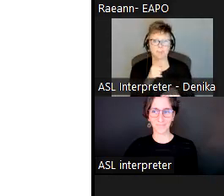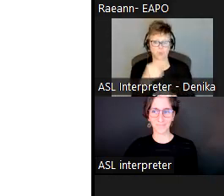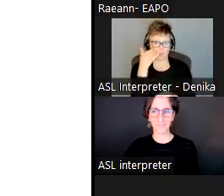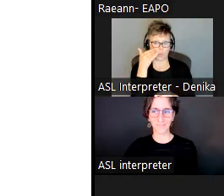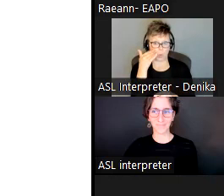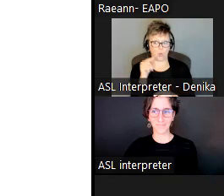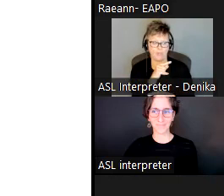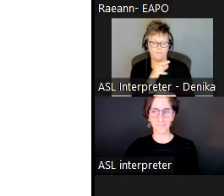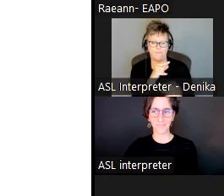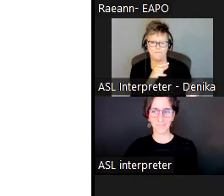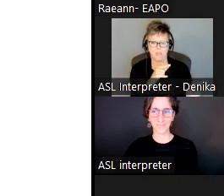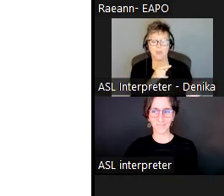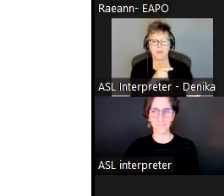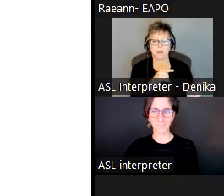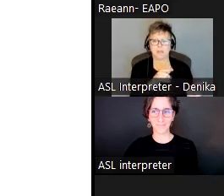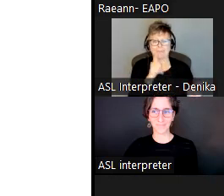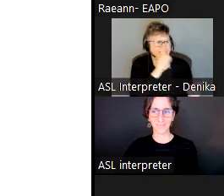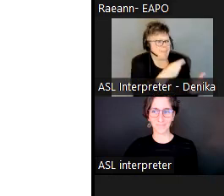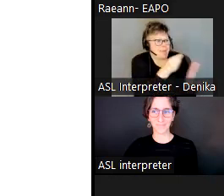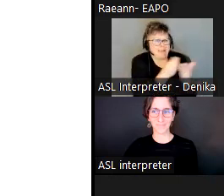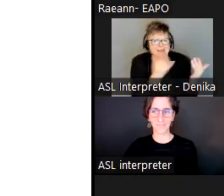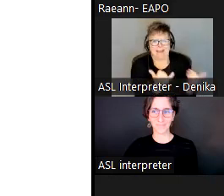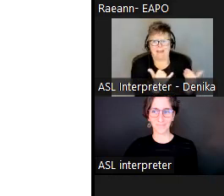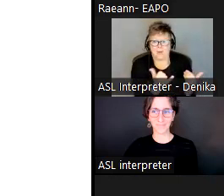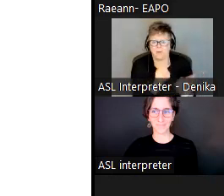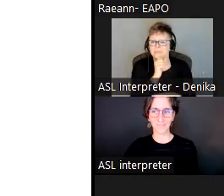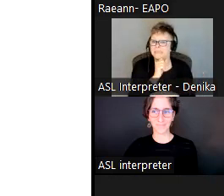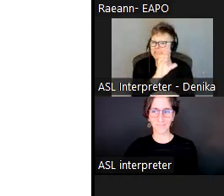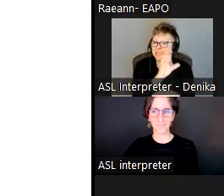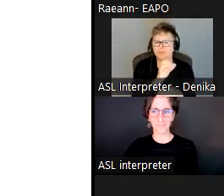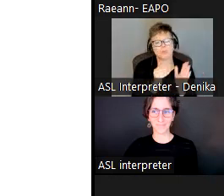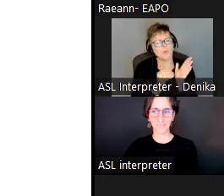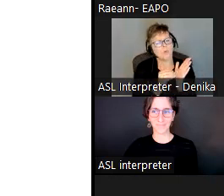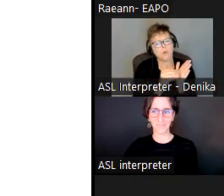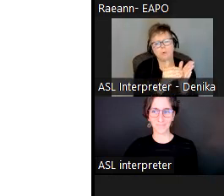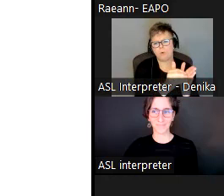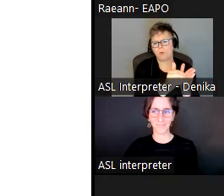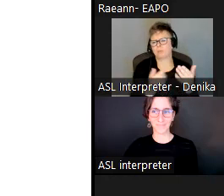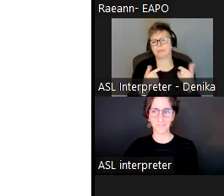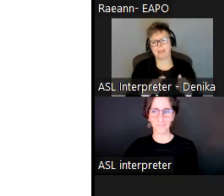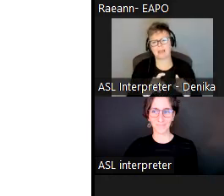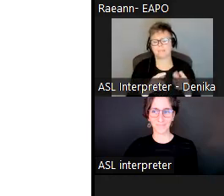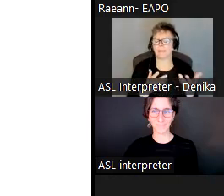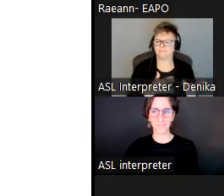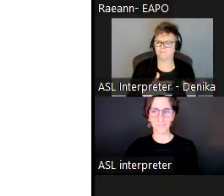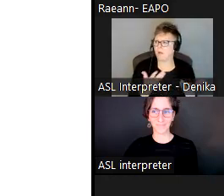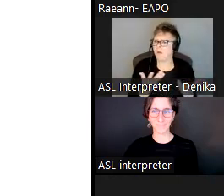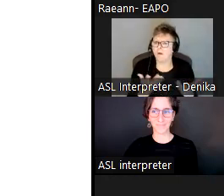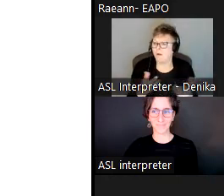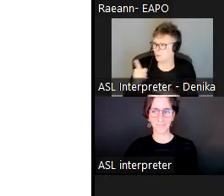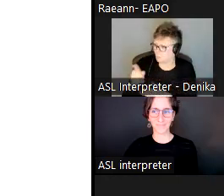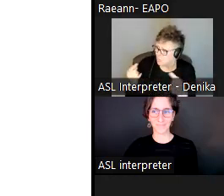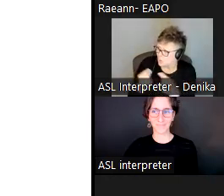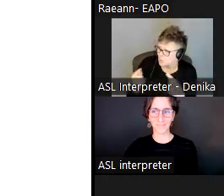need money urgently. Seniors often get caught in this scam as they're worried that their loved one is hurt or